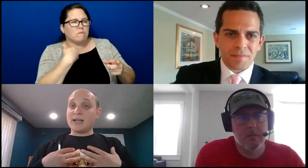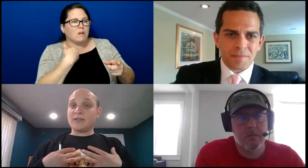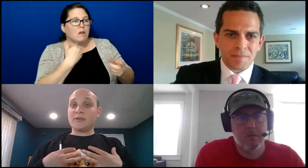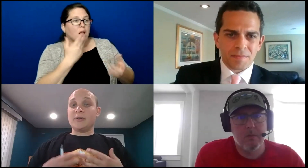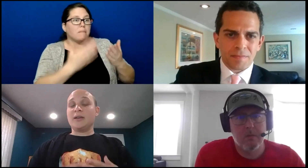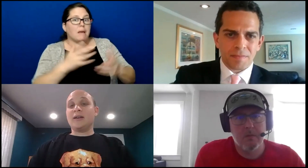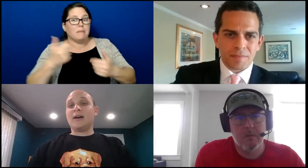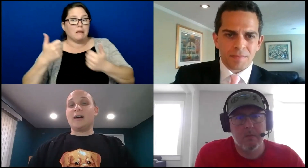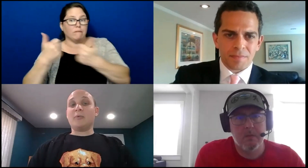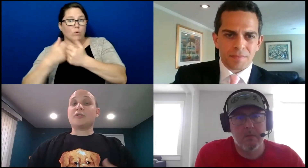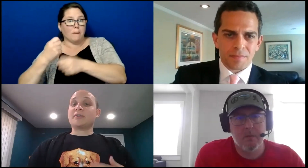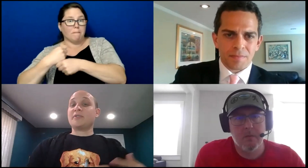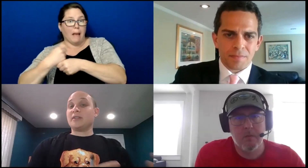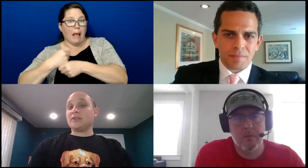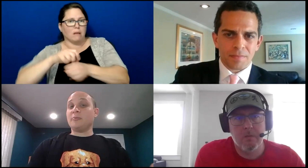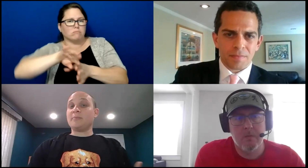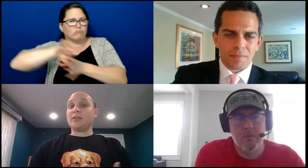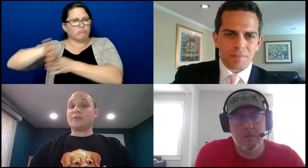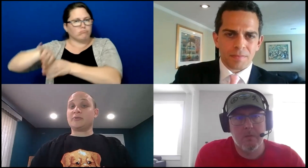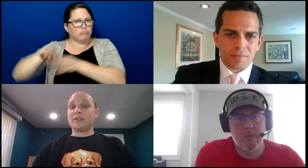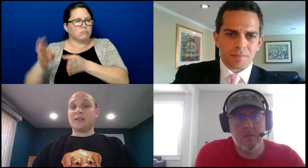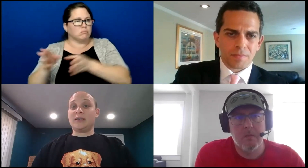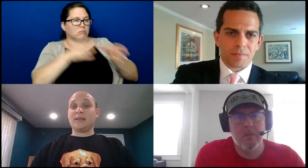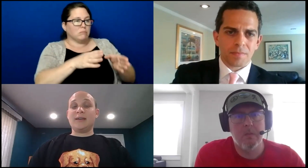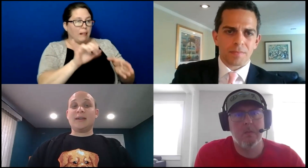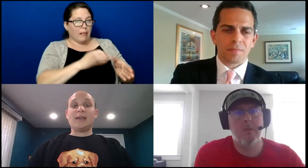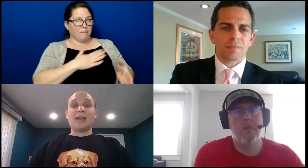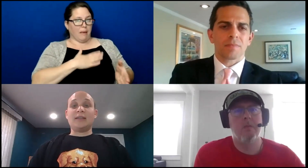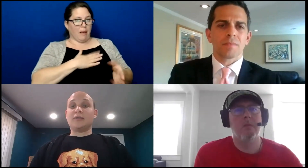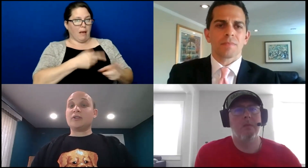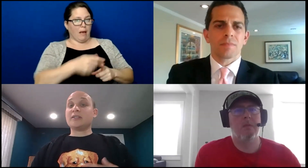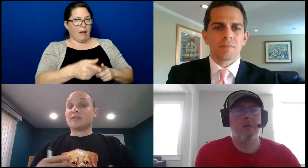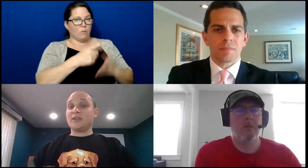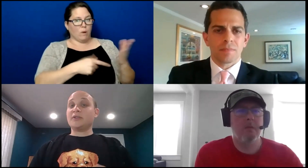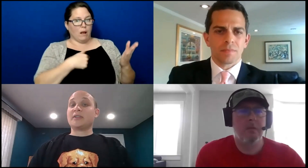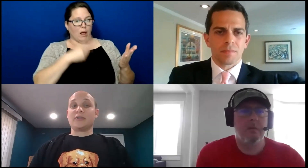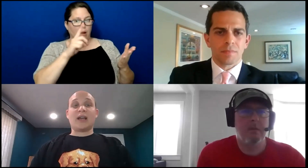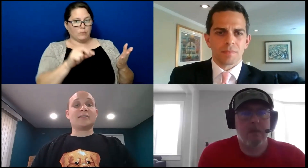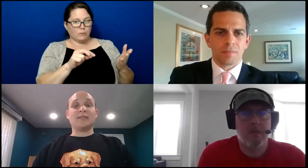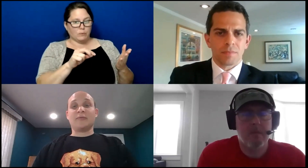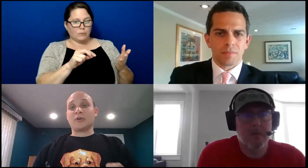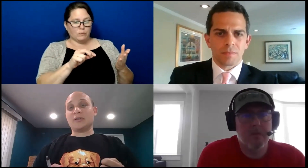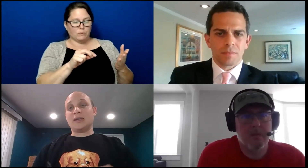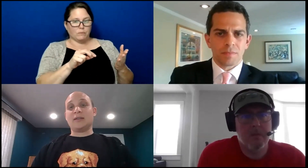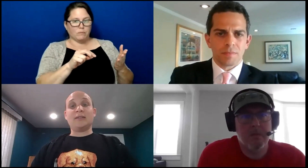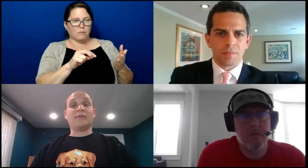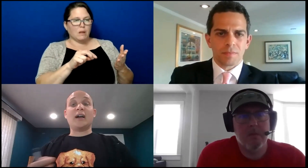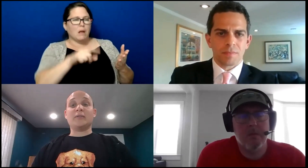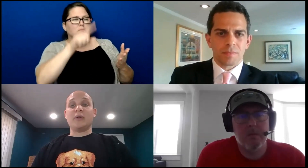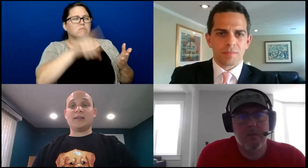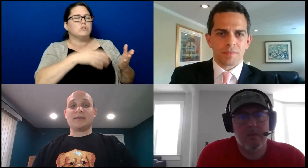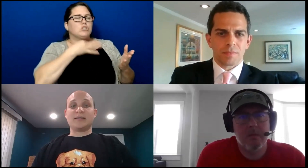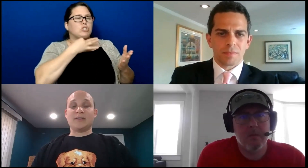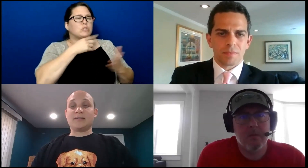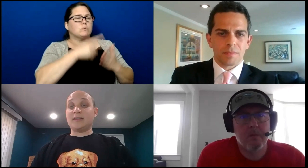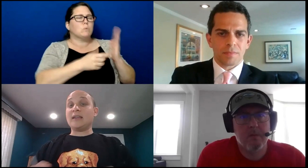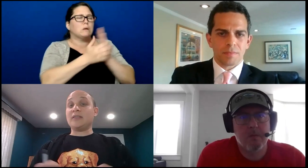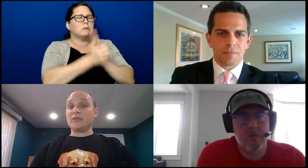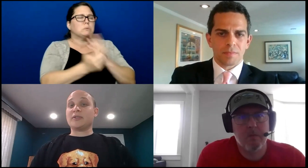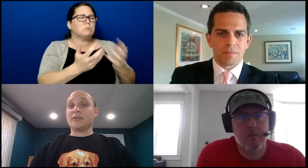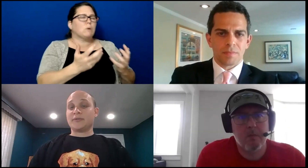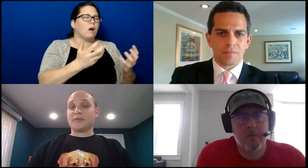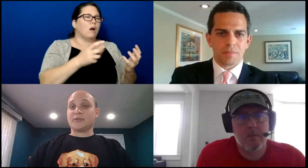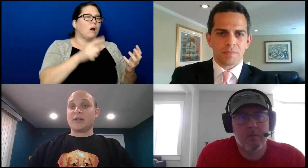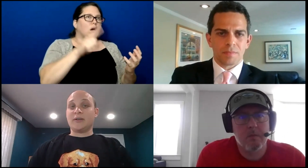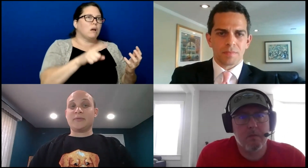like what I do, or something that you might be interested in, and look at the skills that they're asking for, and then find ways to gain